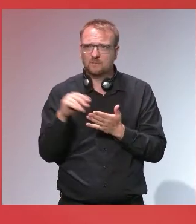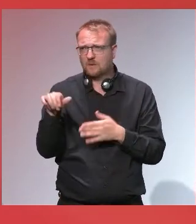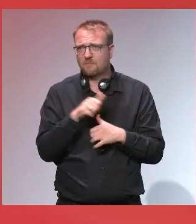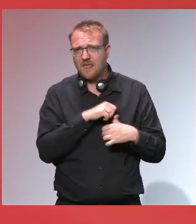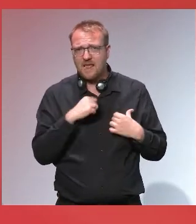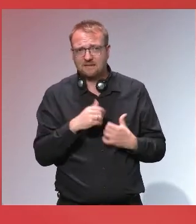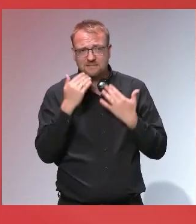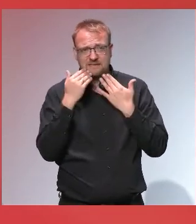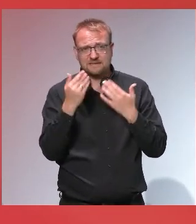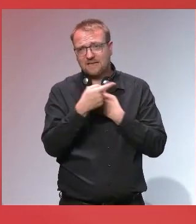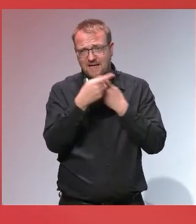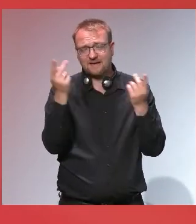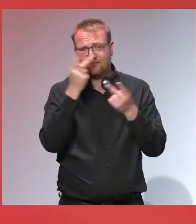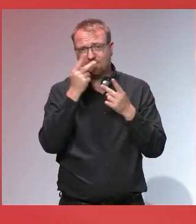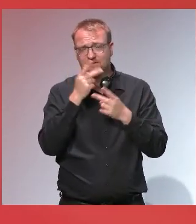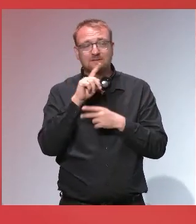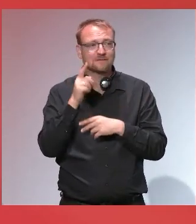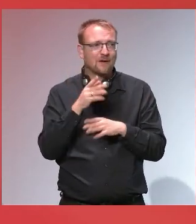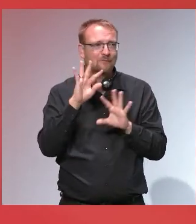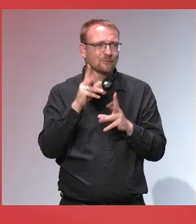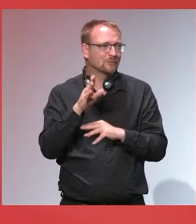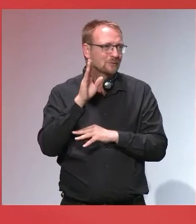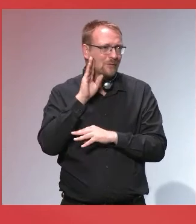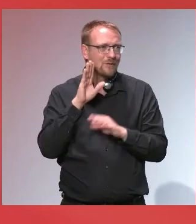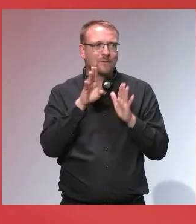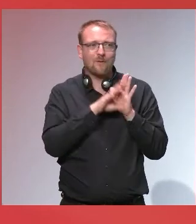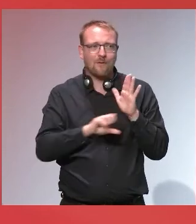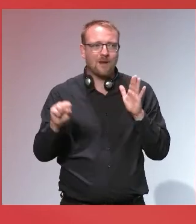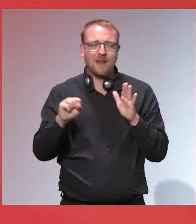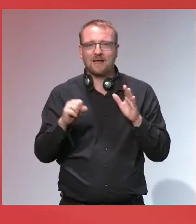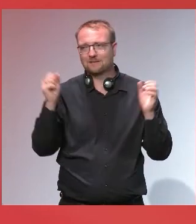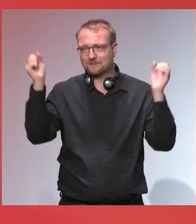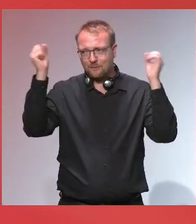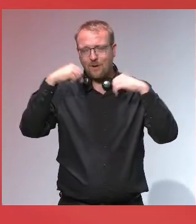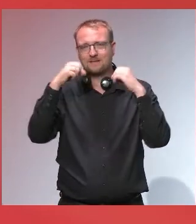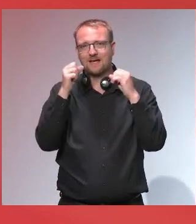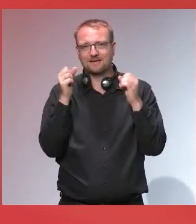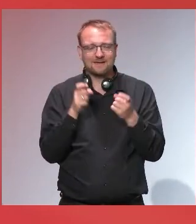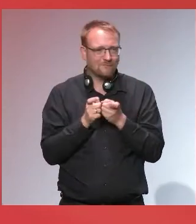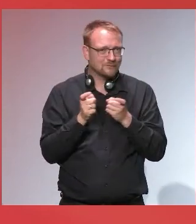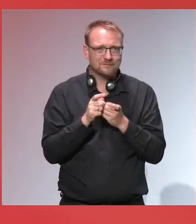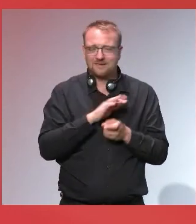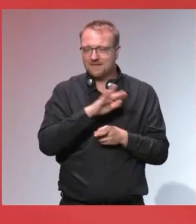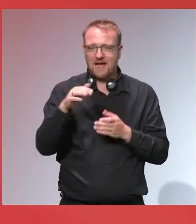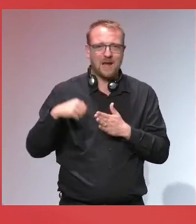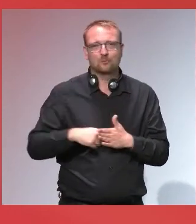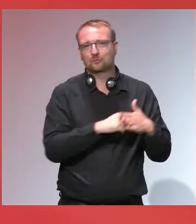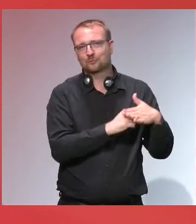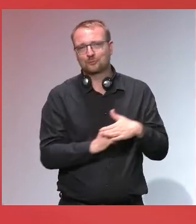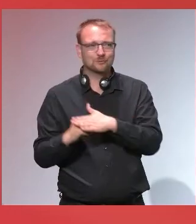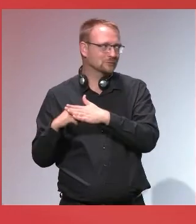Ihr Verständnis. Und es ist schön zu hören, dass die Online-Solidarity so funktioniert, dass alle einander